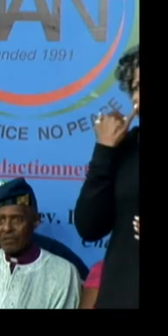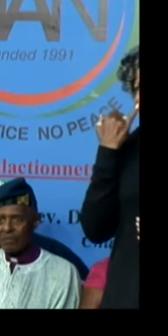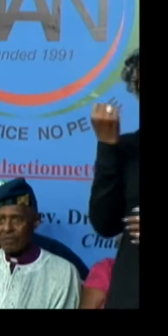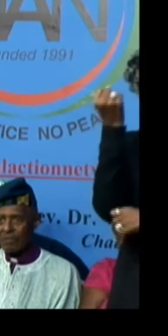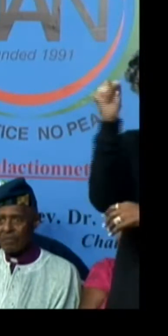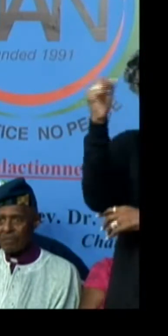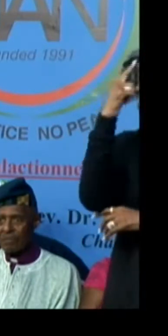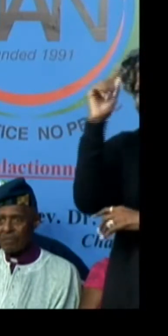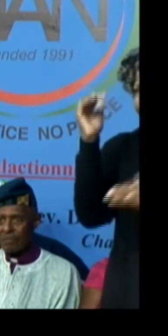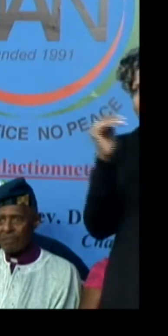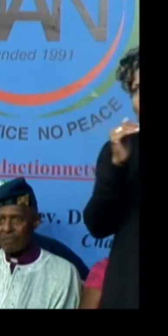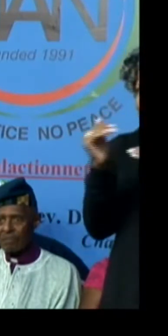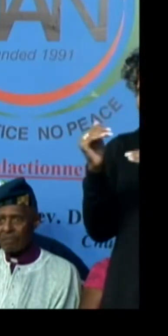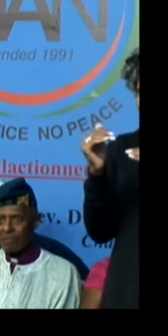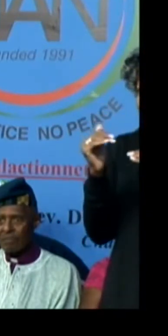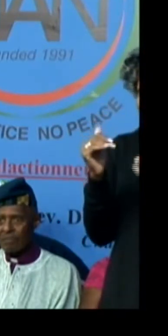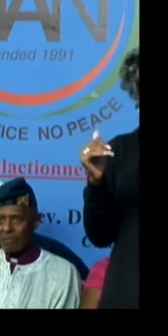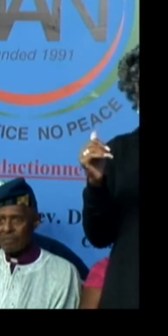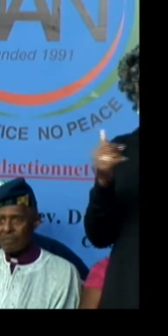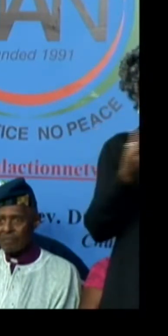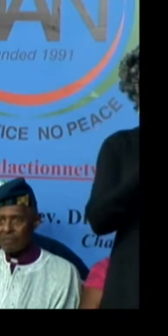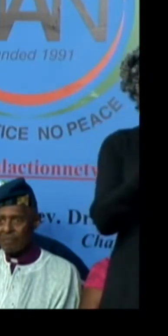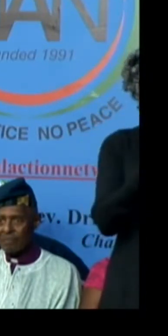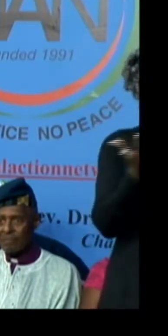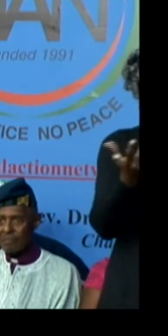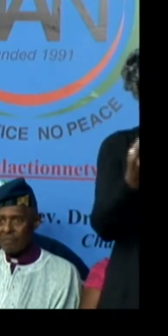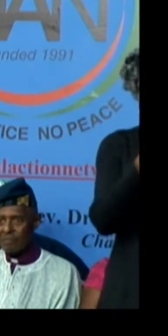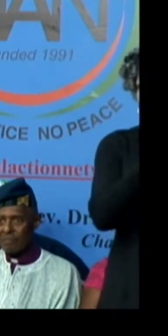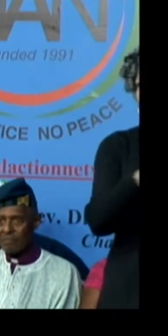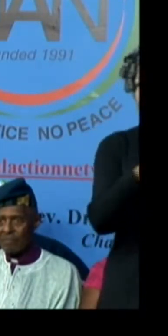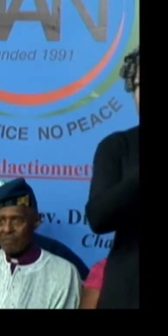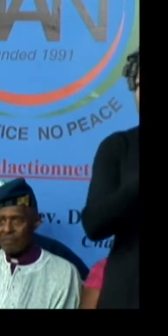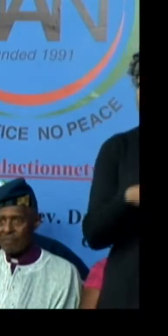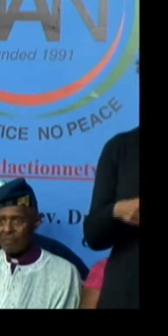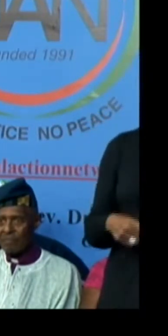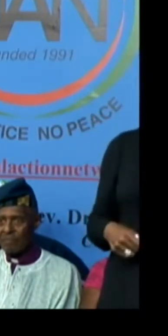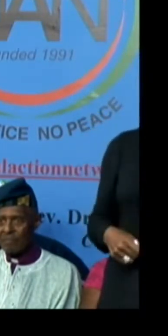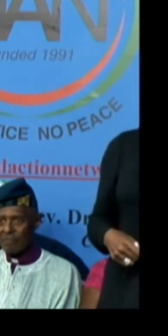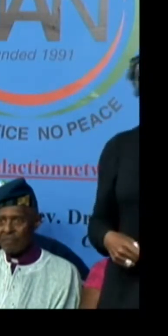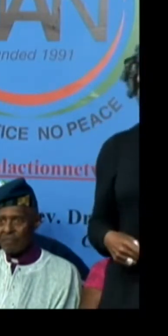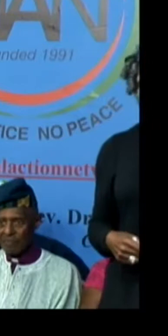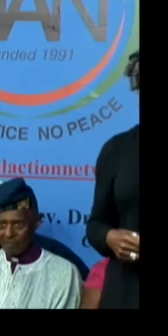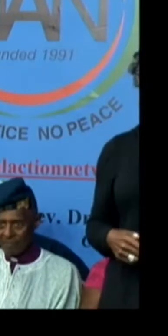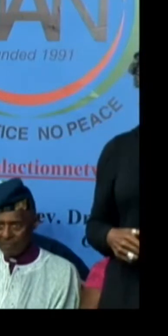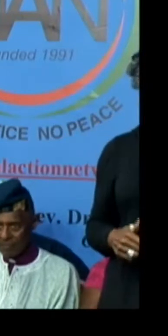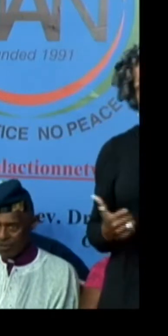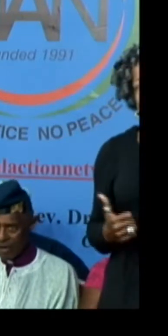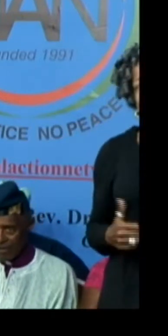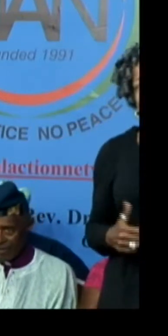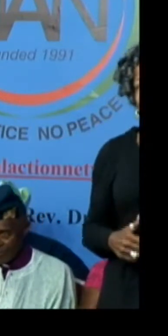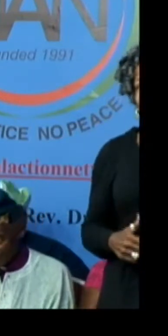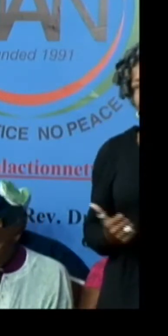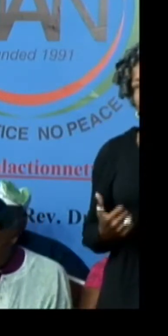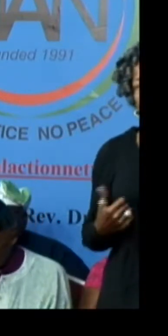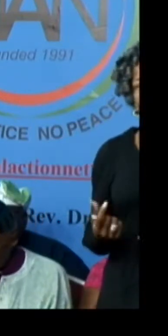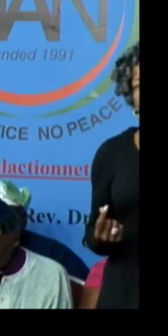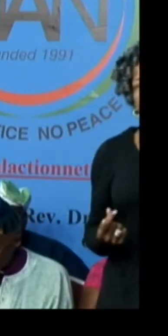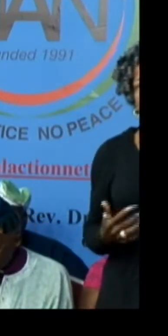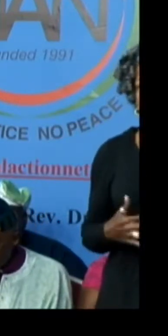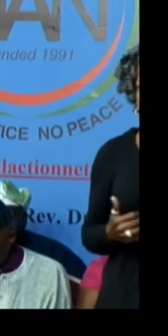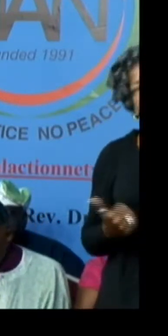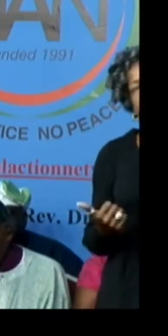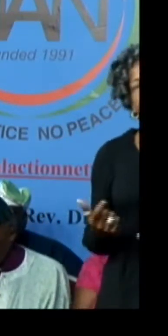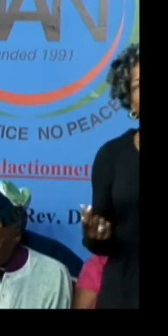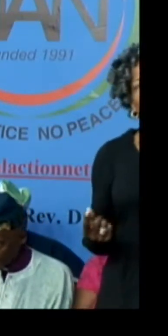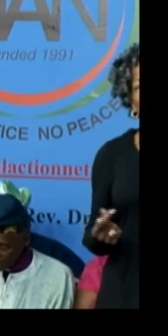justice. But I ain't surprised, because they did it to all those in the Bible. Let me